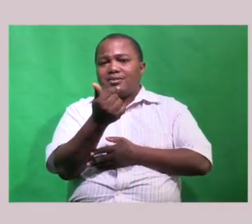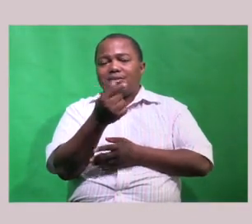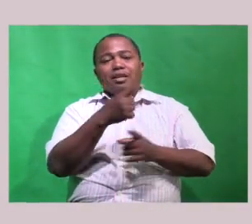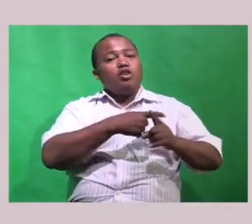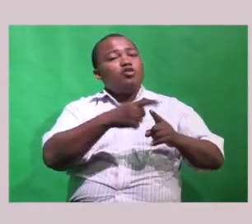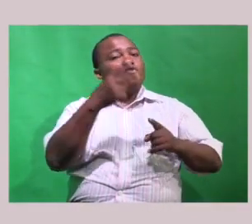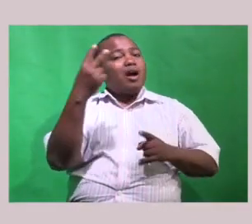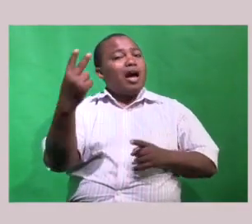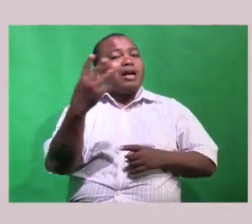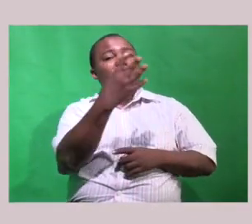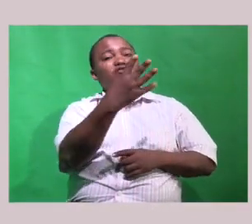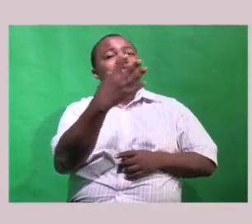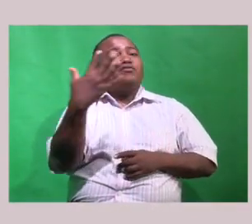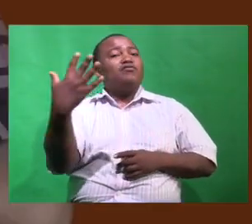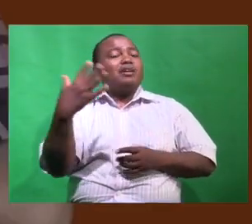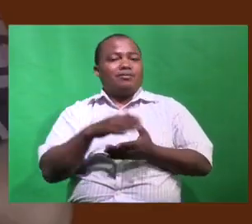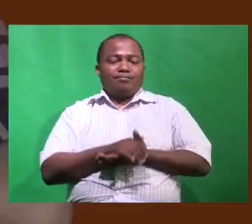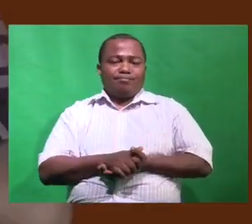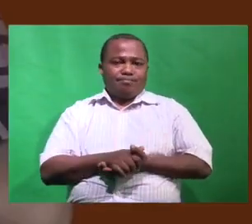245.